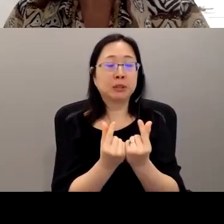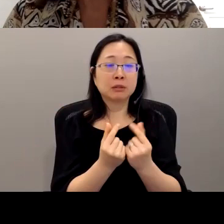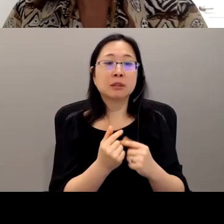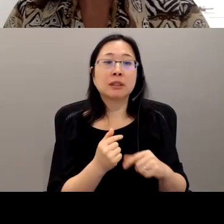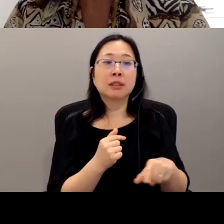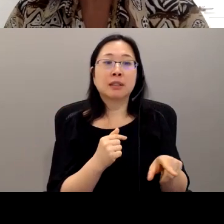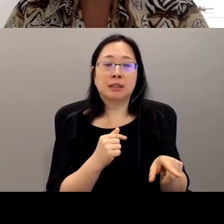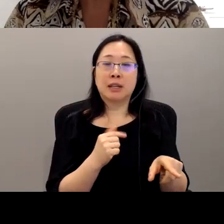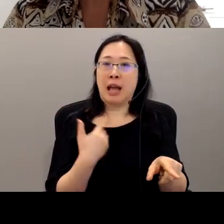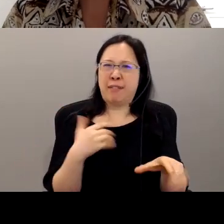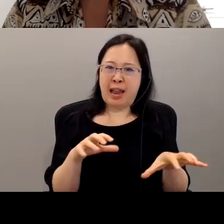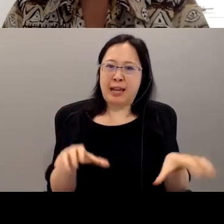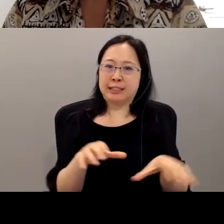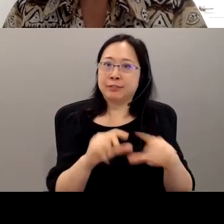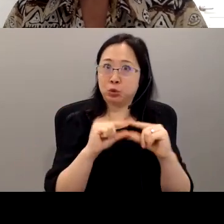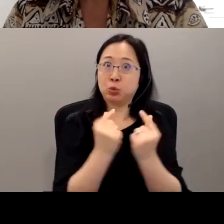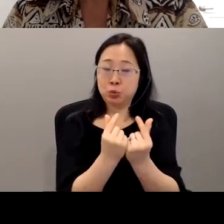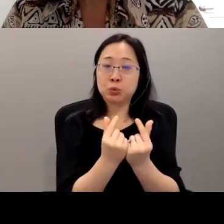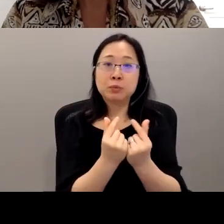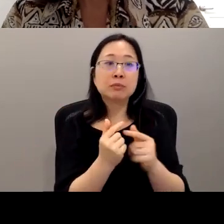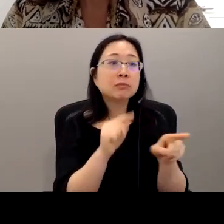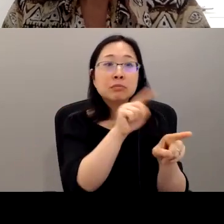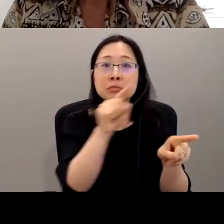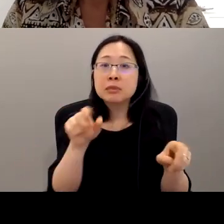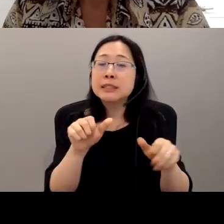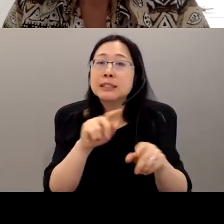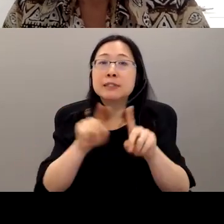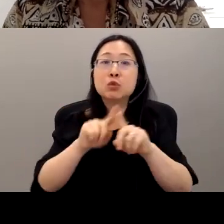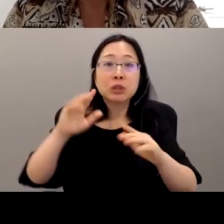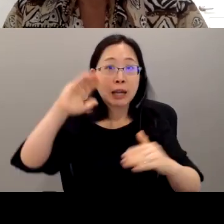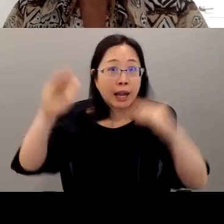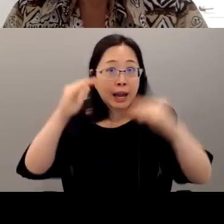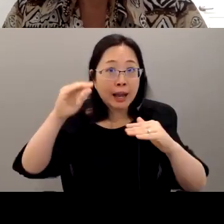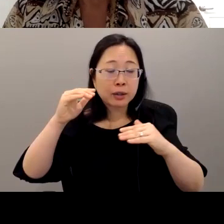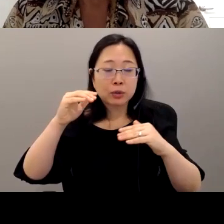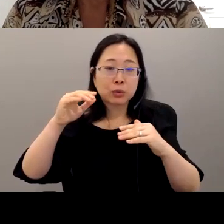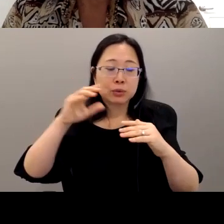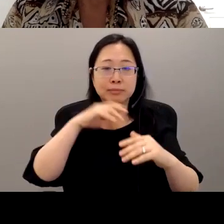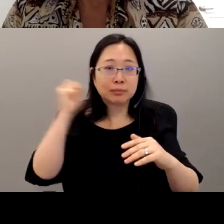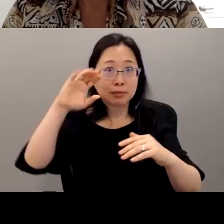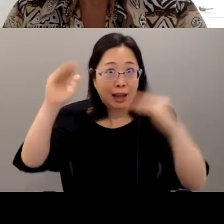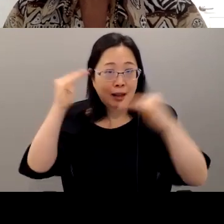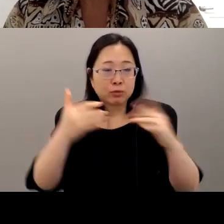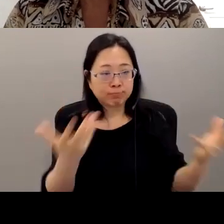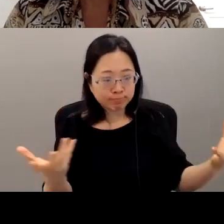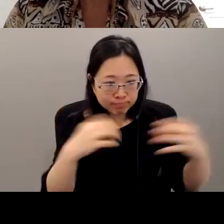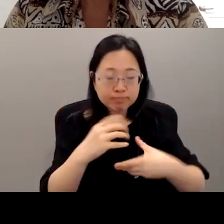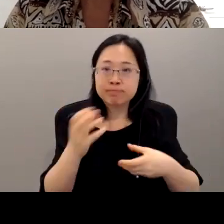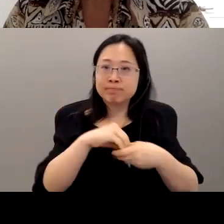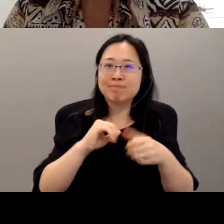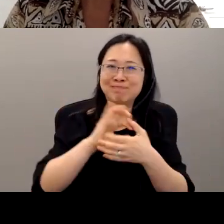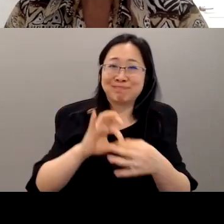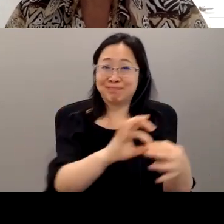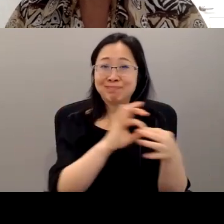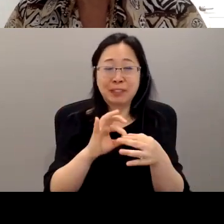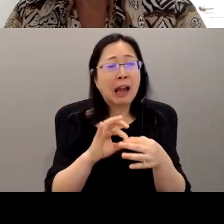an activity group where it is more of a building relationships. I think it's important when